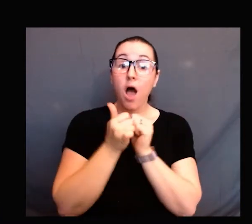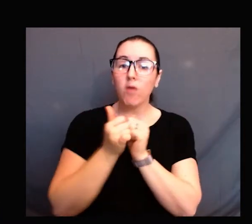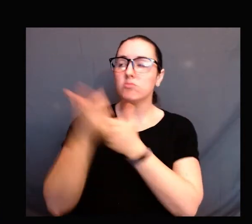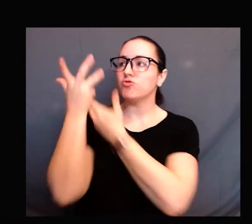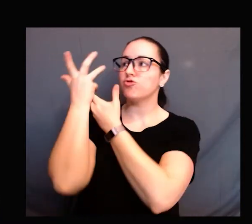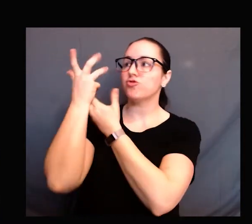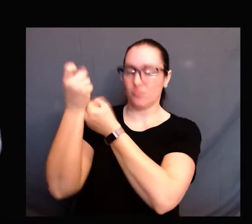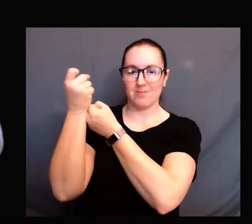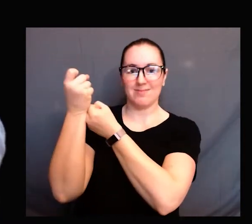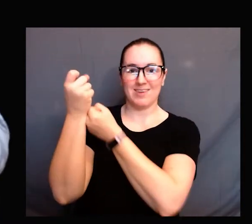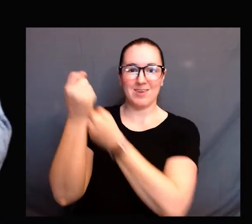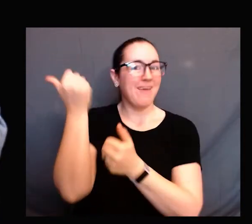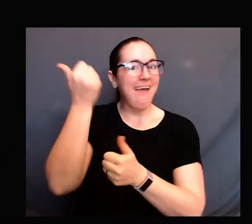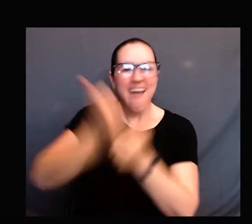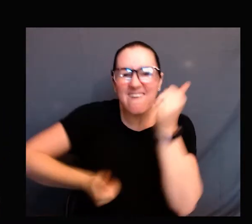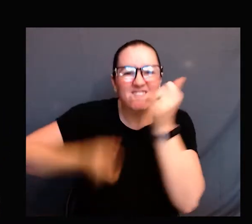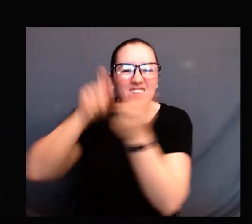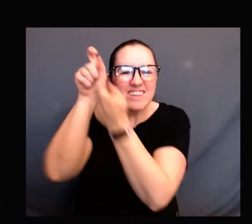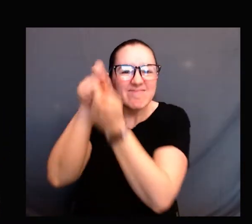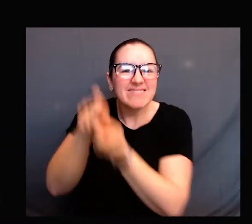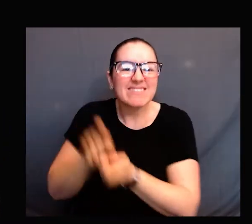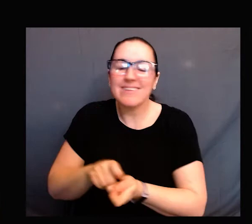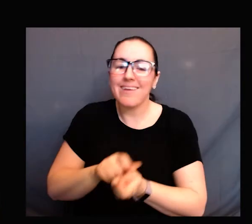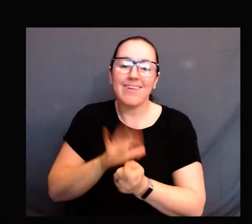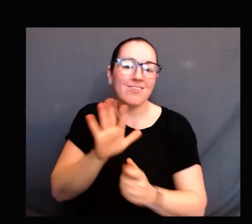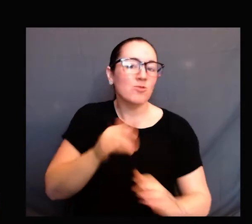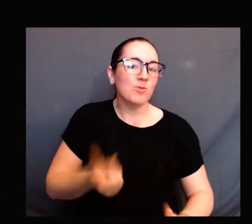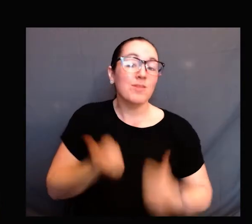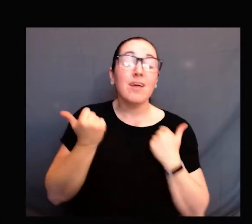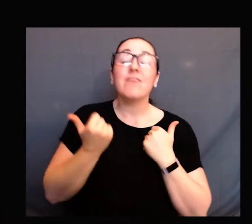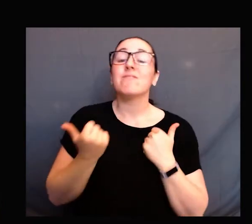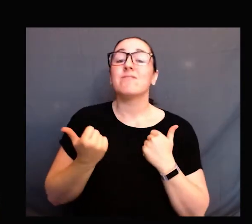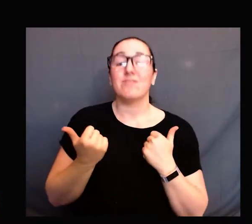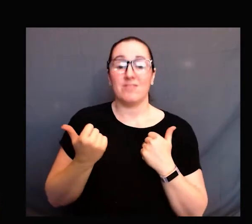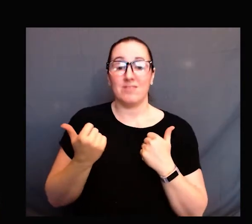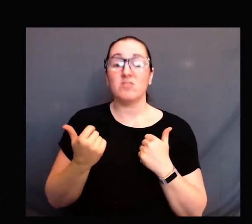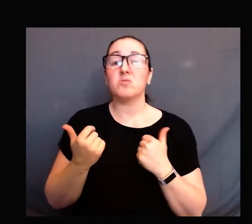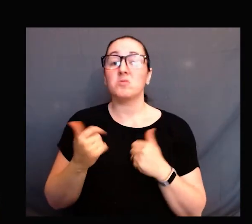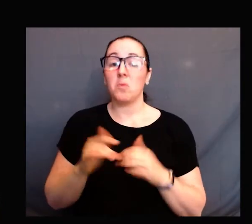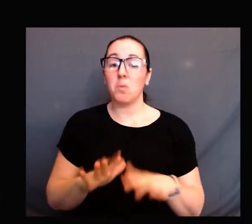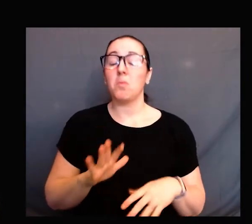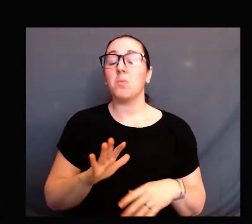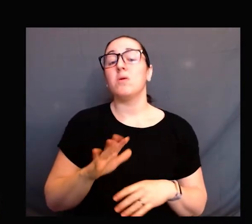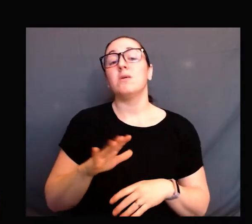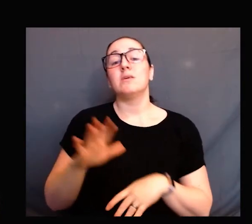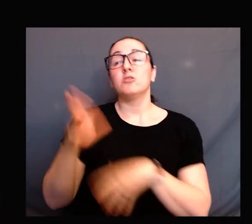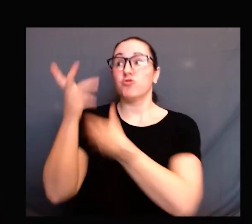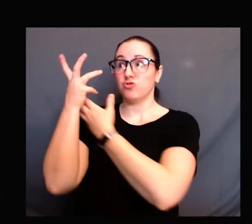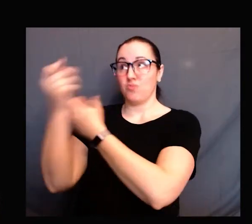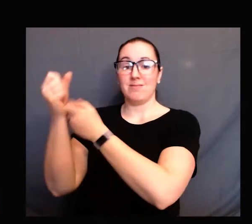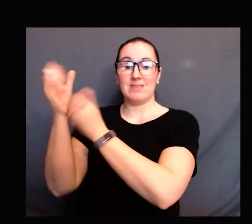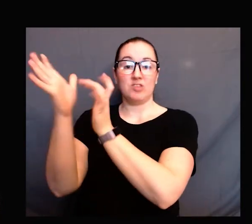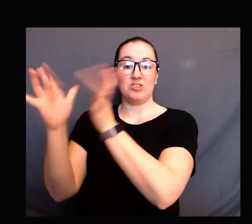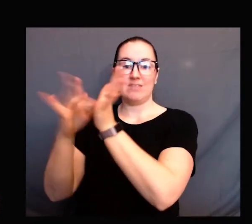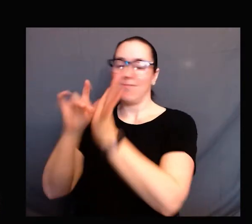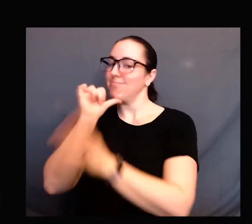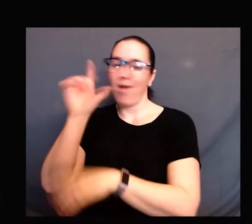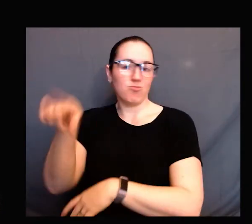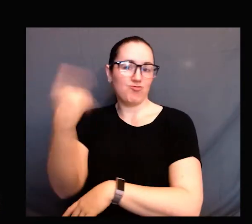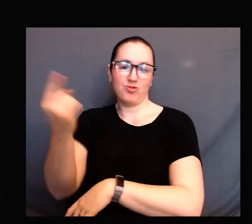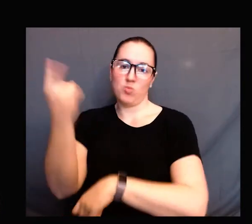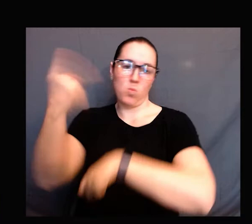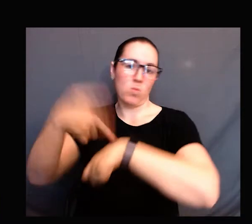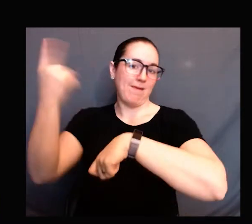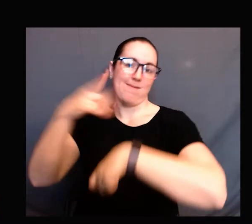trusting him with every detail of our life, by moving to a place where trusting in Jesus is not just for us